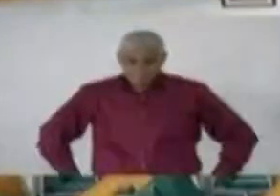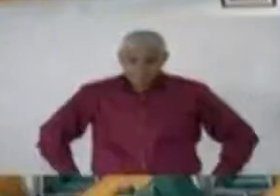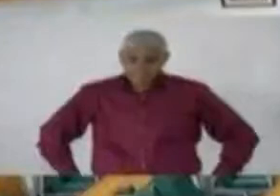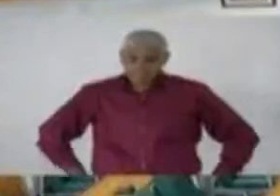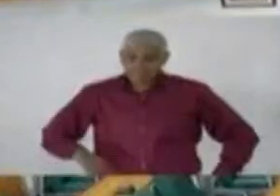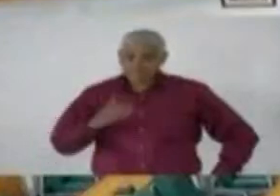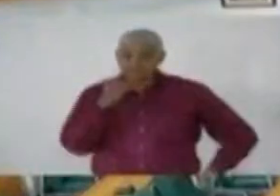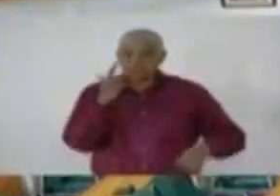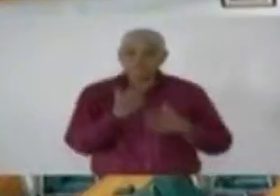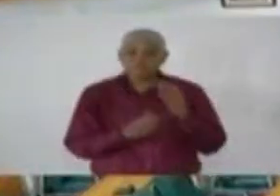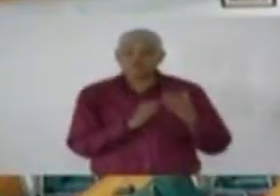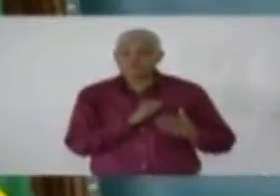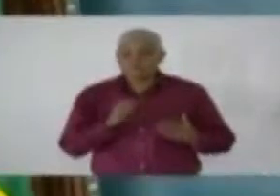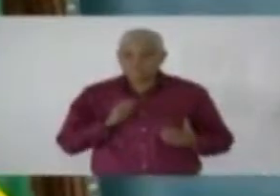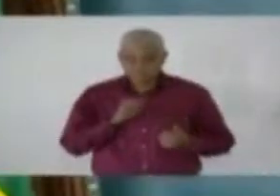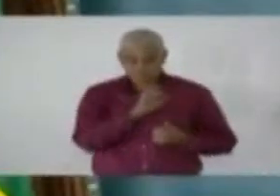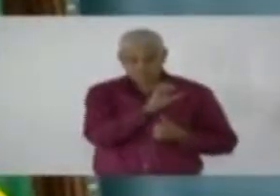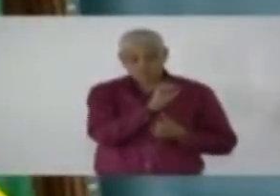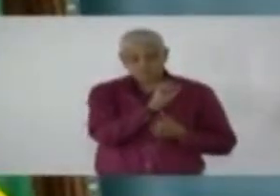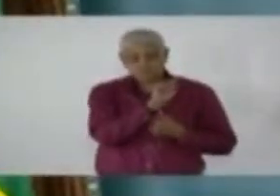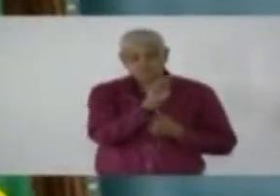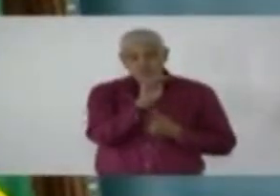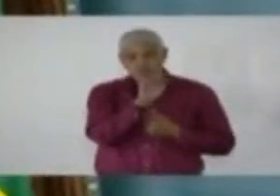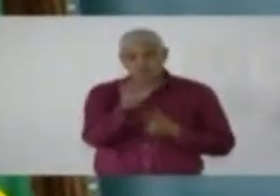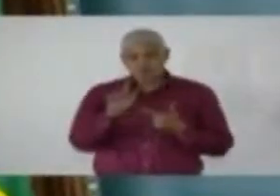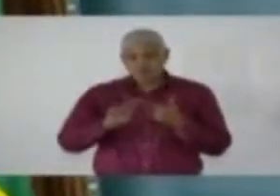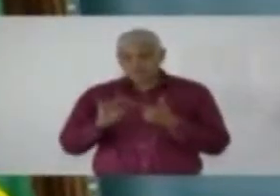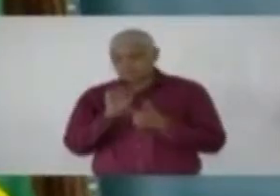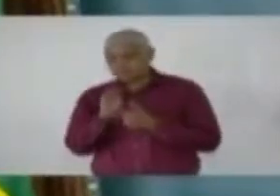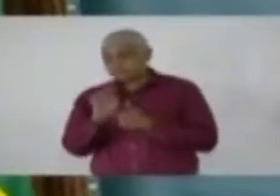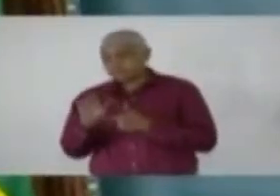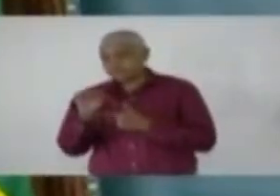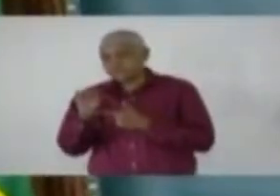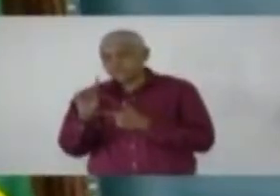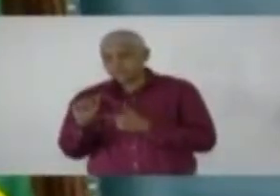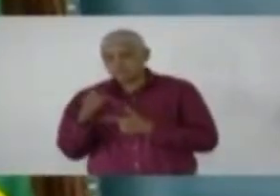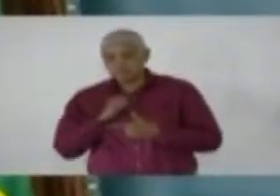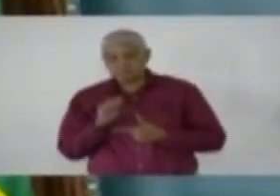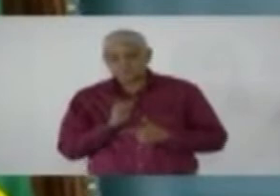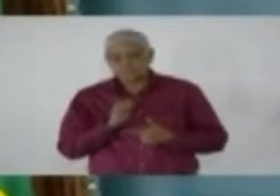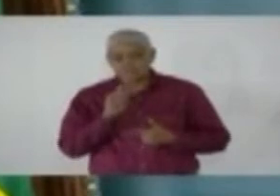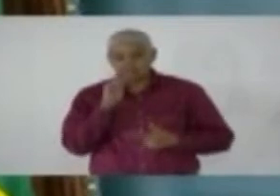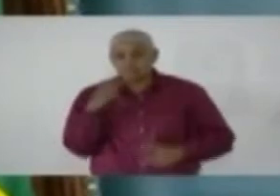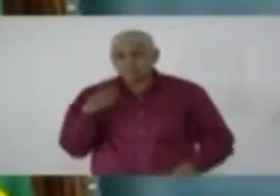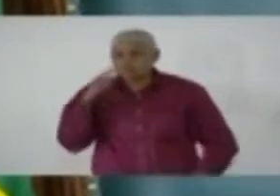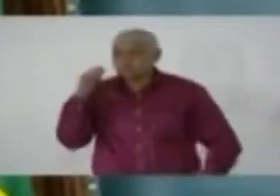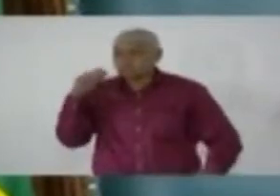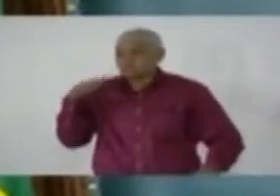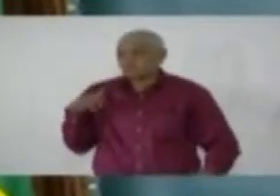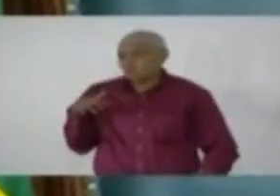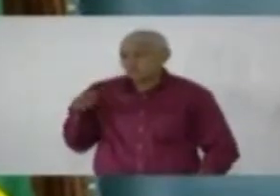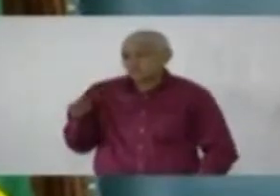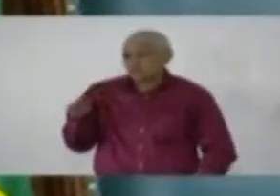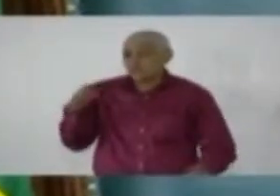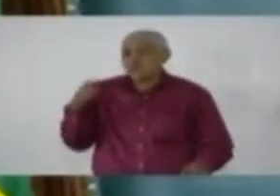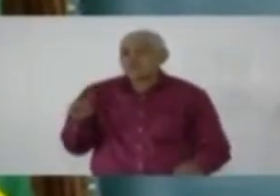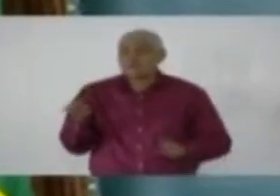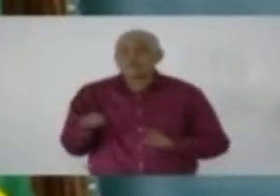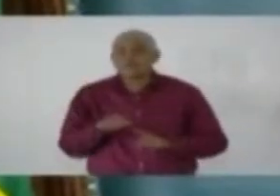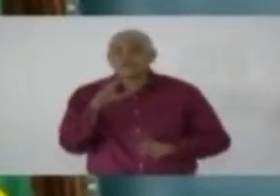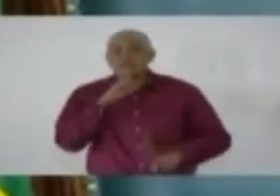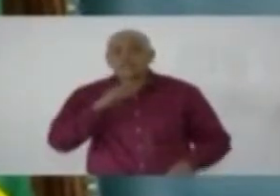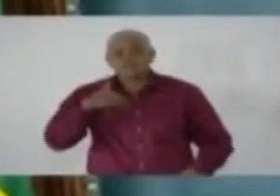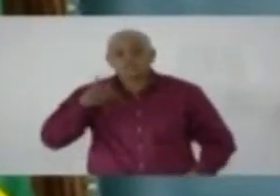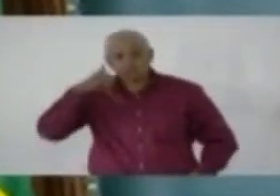Thanks to both Senator Scott Motley and Minister Samuda. I myself was taken aback when the age of the young